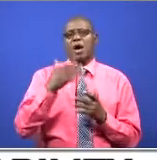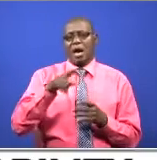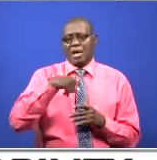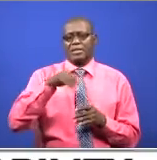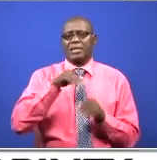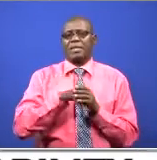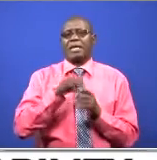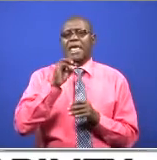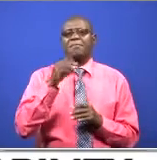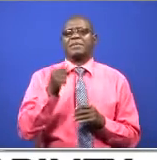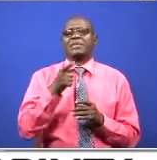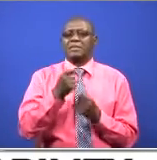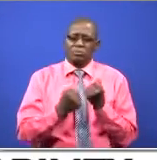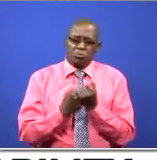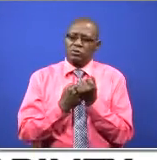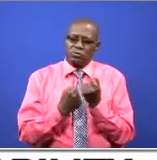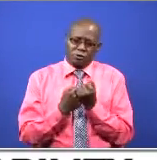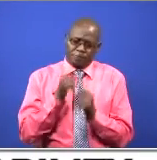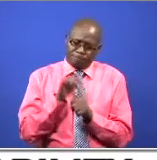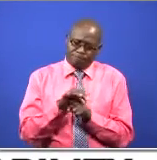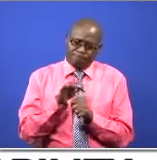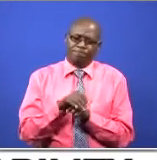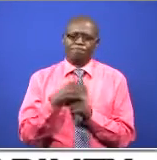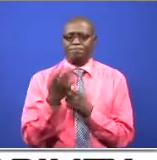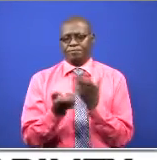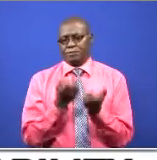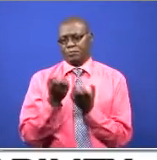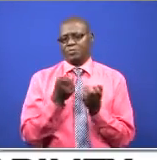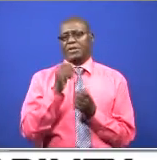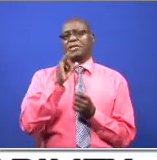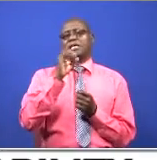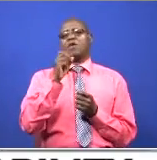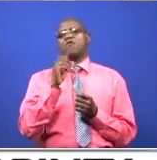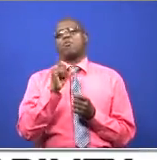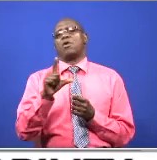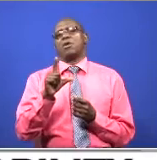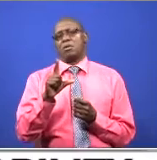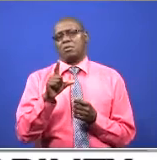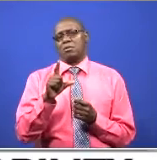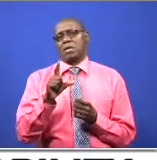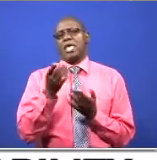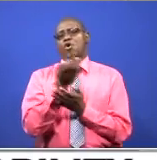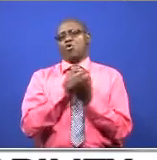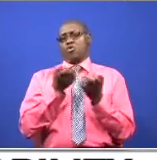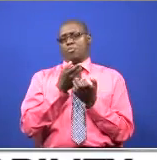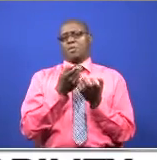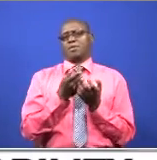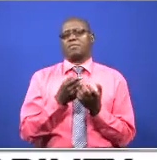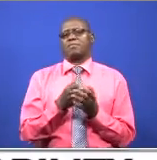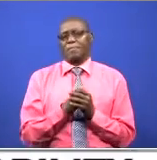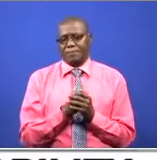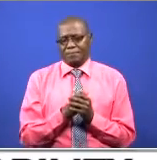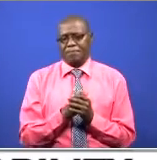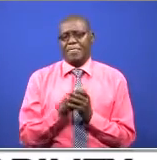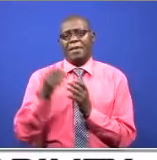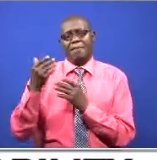supported a lot of businesses, and that is what I would term as an informal economy, and that is where we are headed to. Mm-hmm. So businesses that